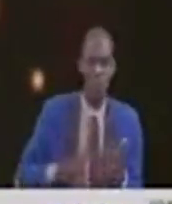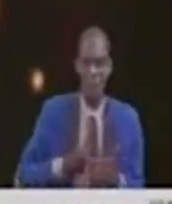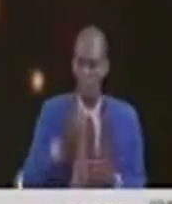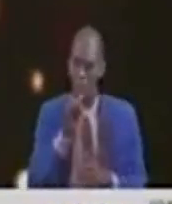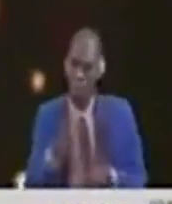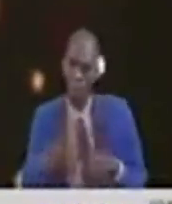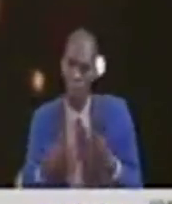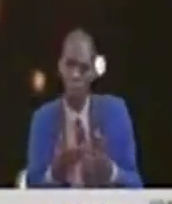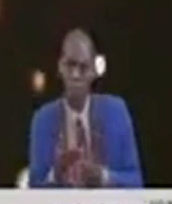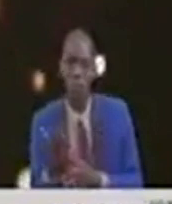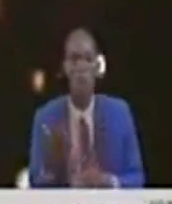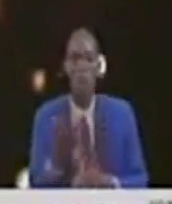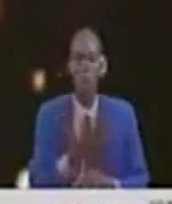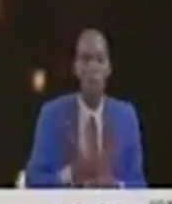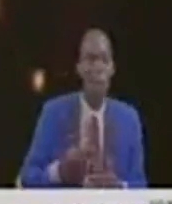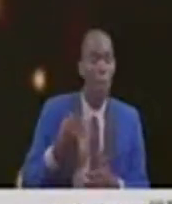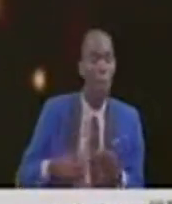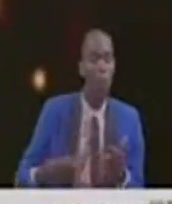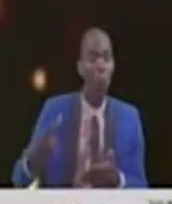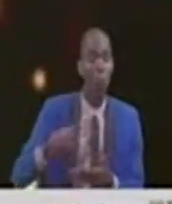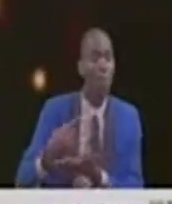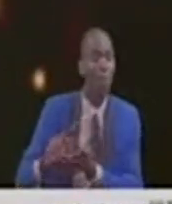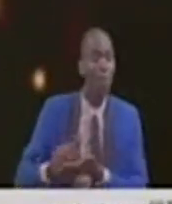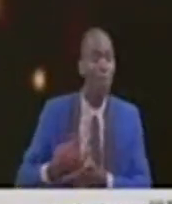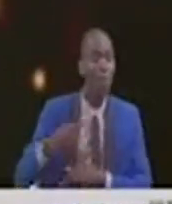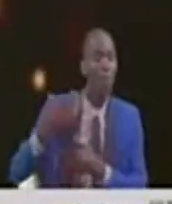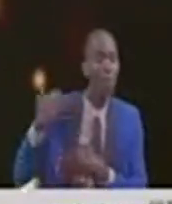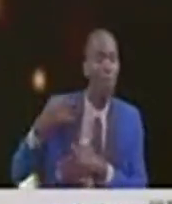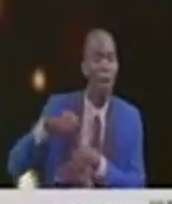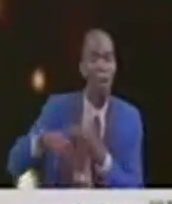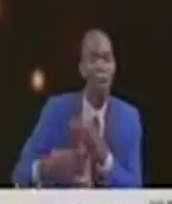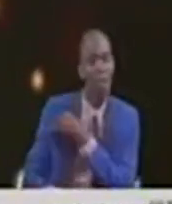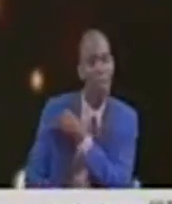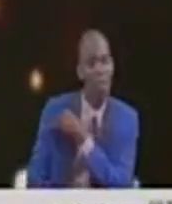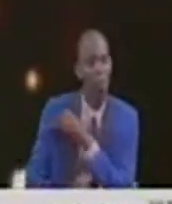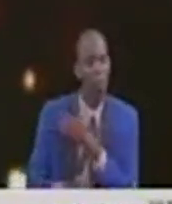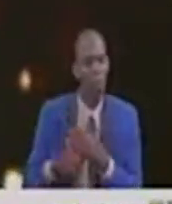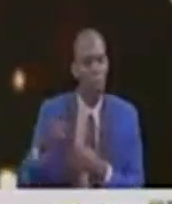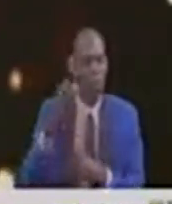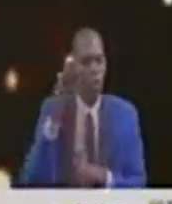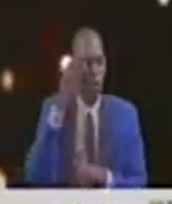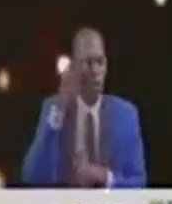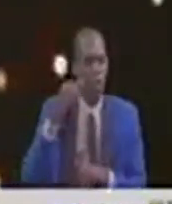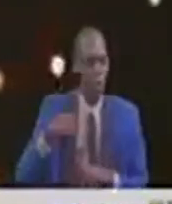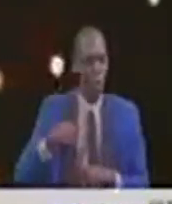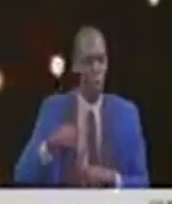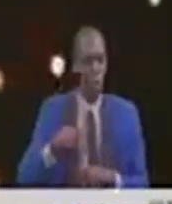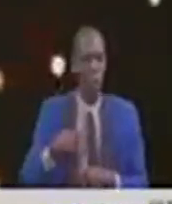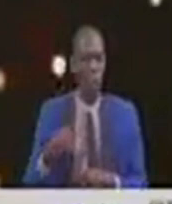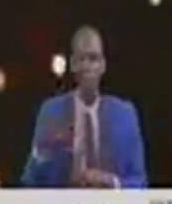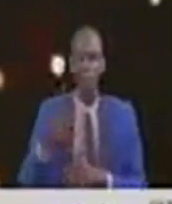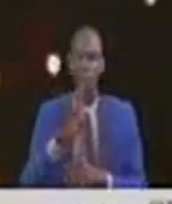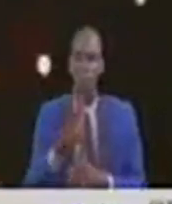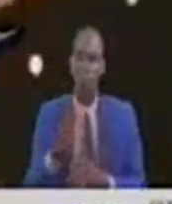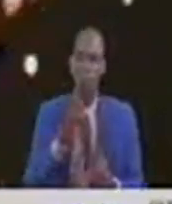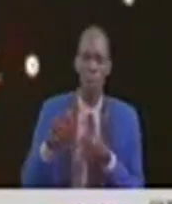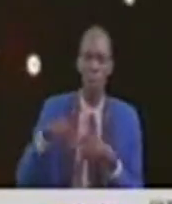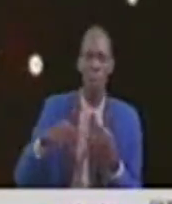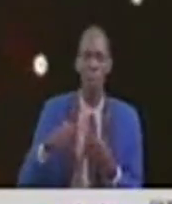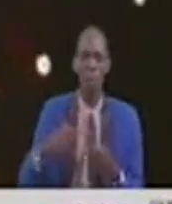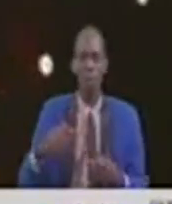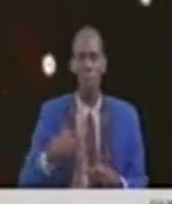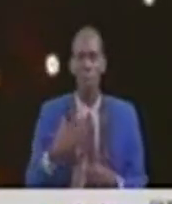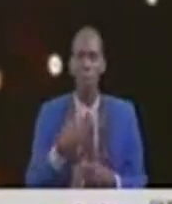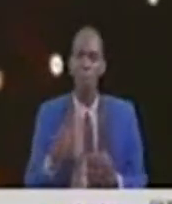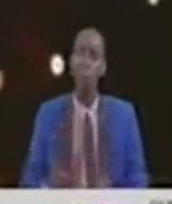are talking about, you know, that day you were talking of temptation, it's like you knew me and you were talking about me, and you